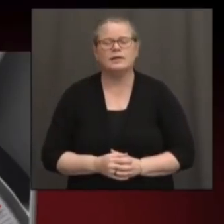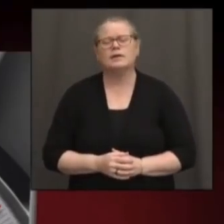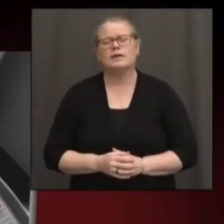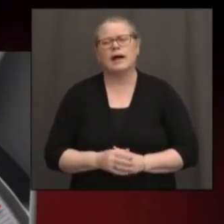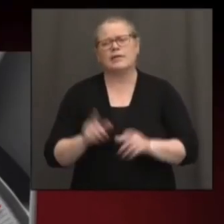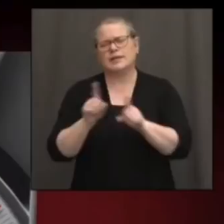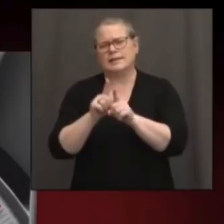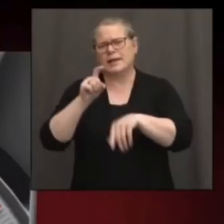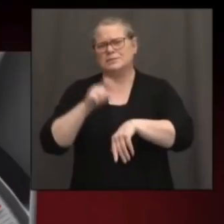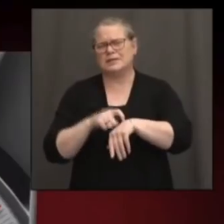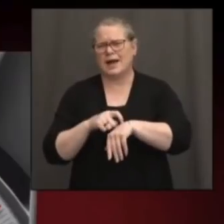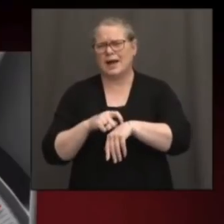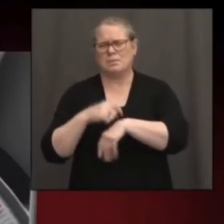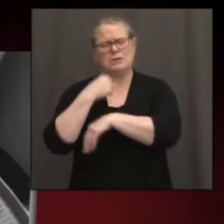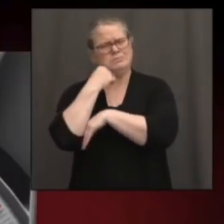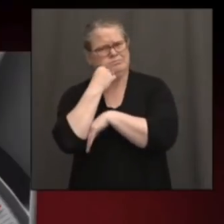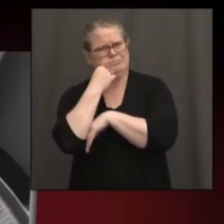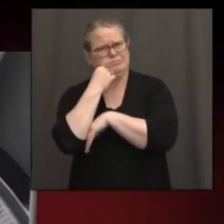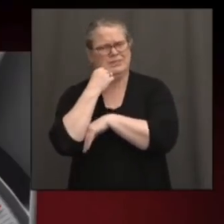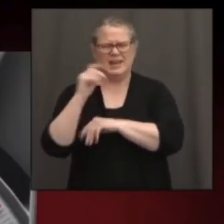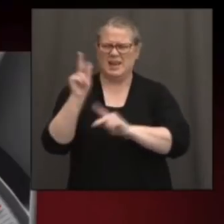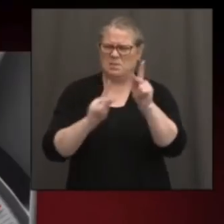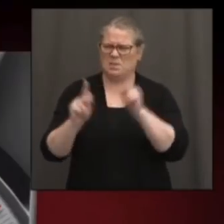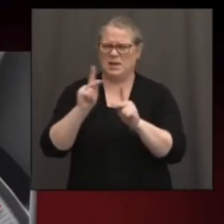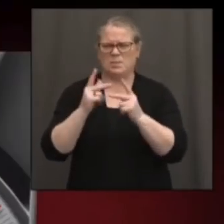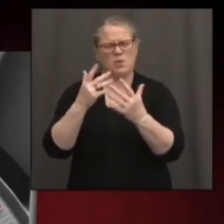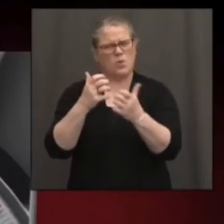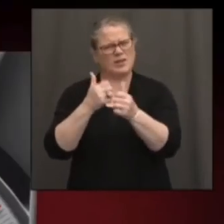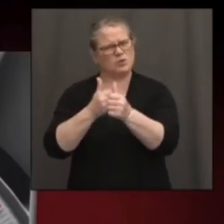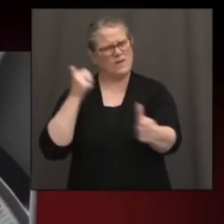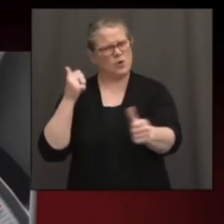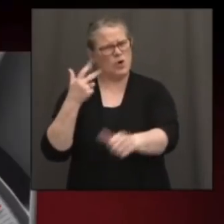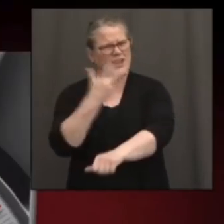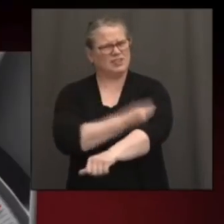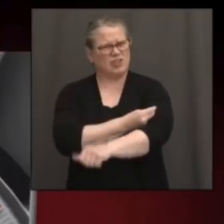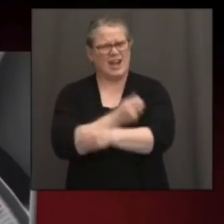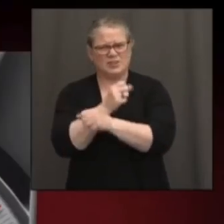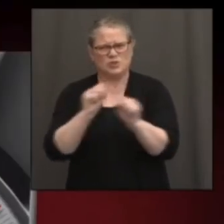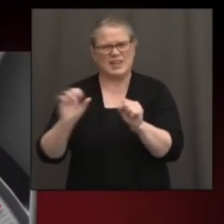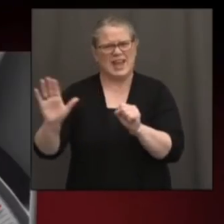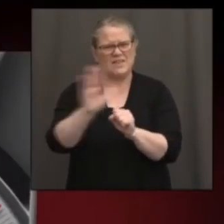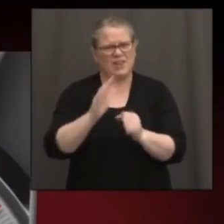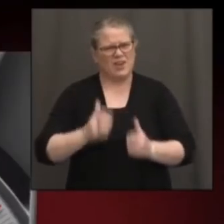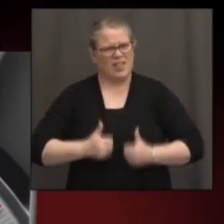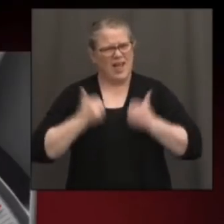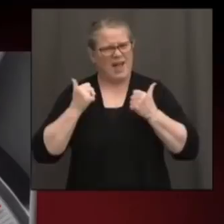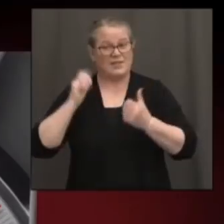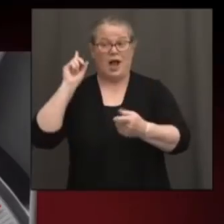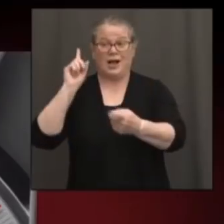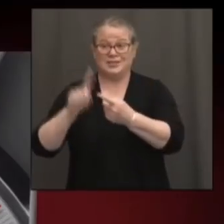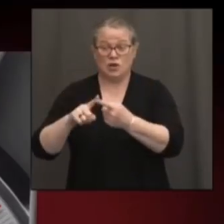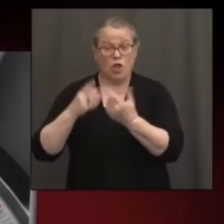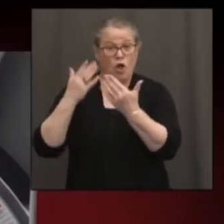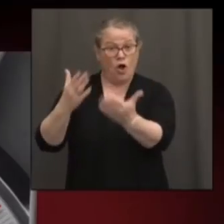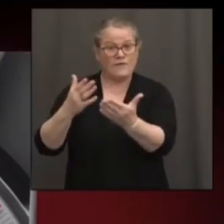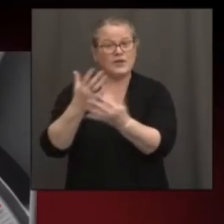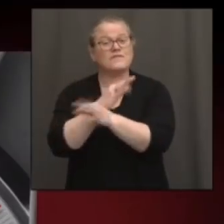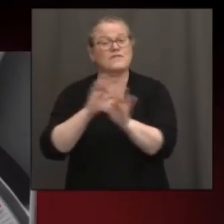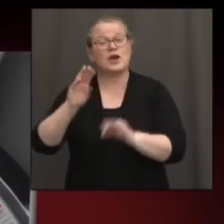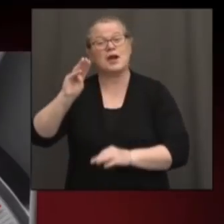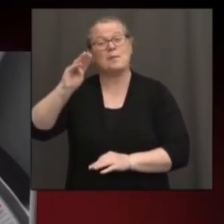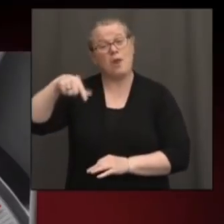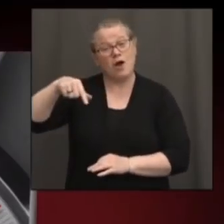think people avoid a shot that could save their lives until offered a free margarita with Moderna, a